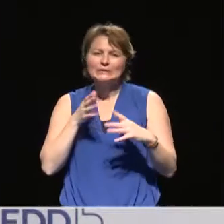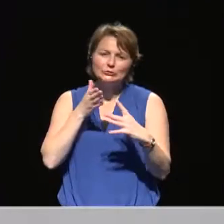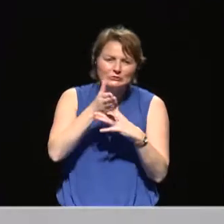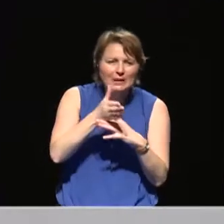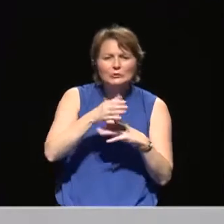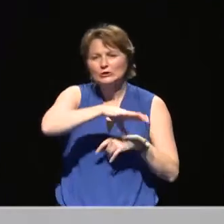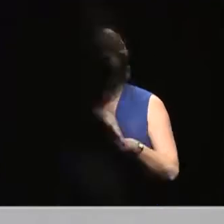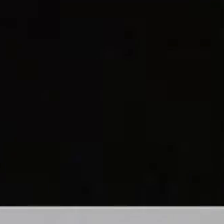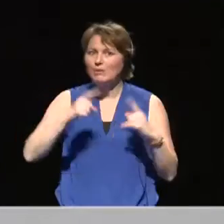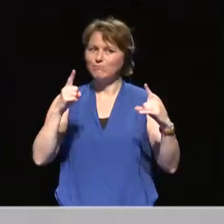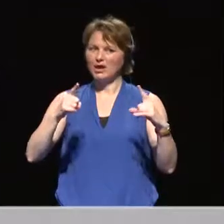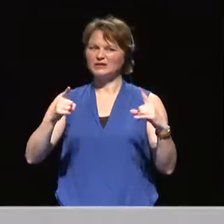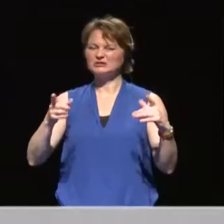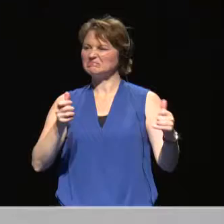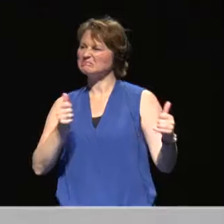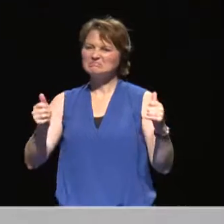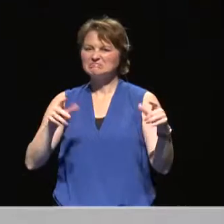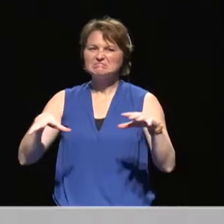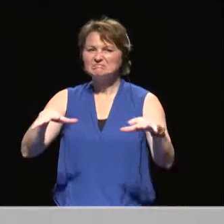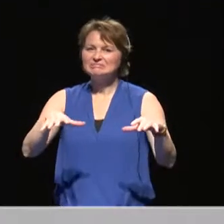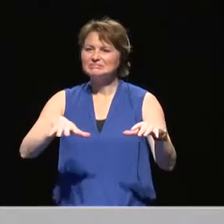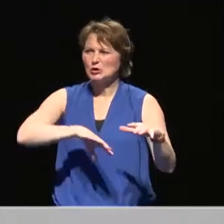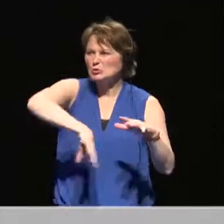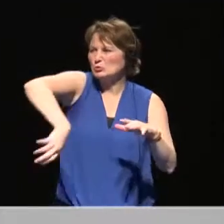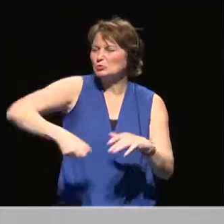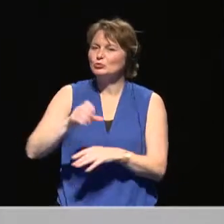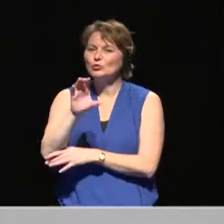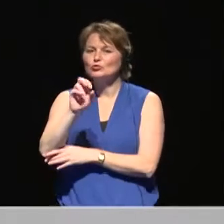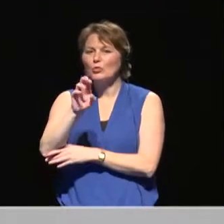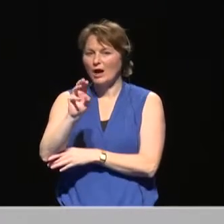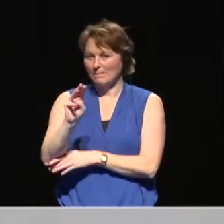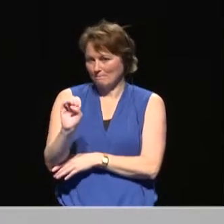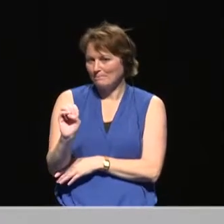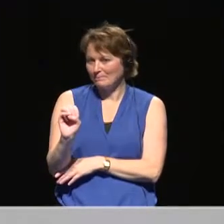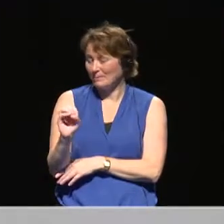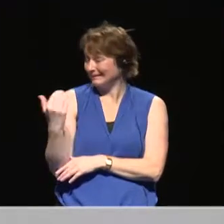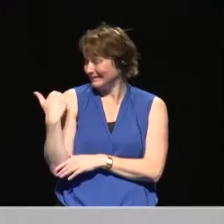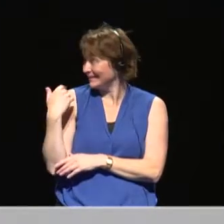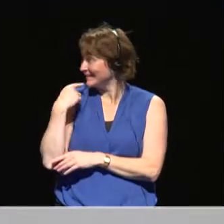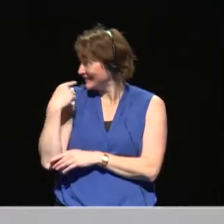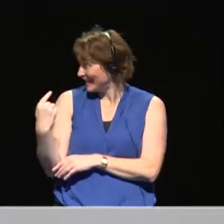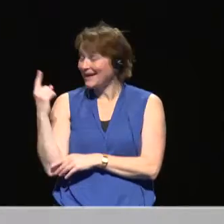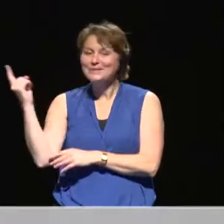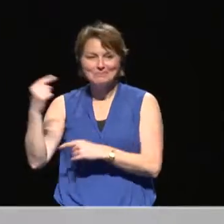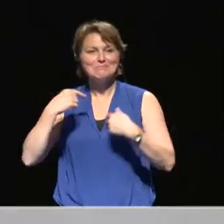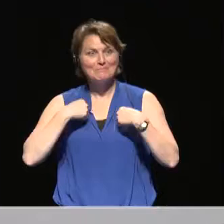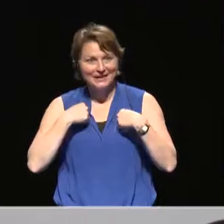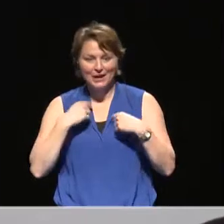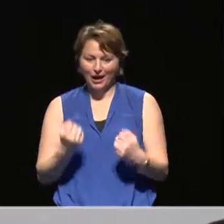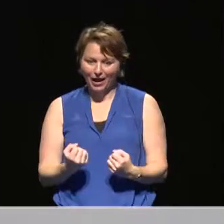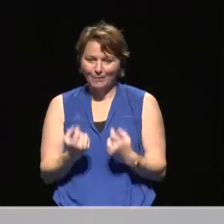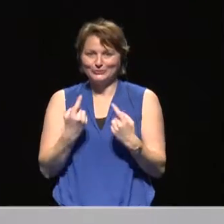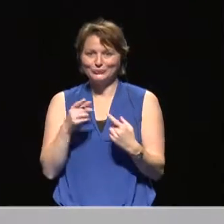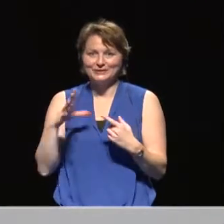crime. And of course, as my colleague Stier just said, I had the chance to be the rapporteur on